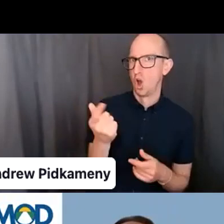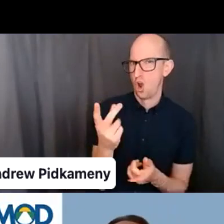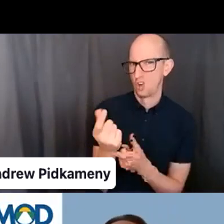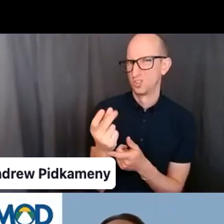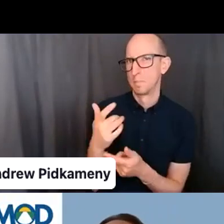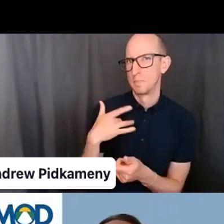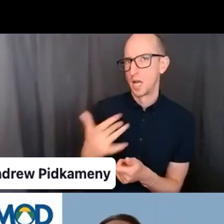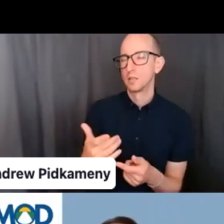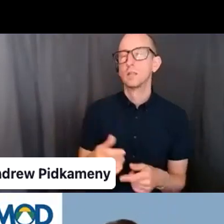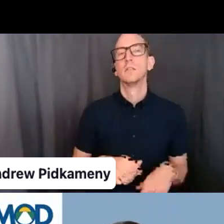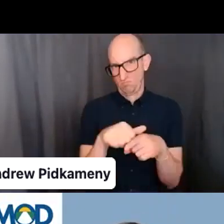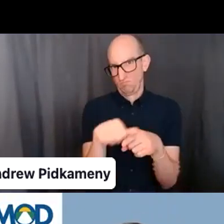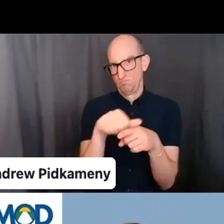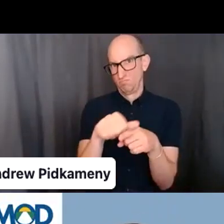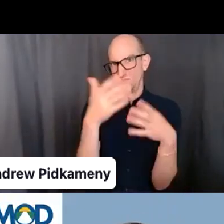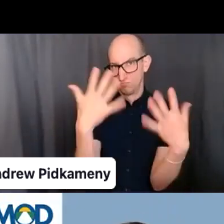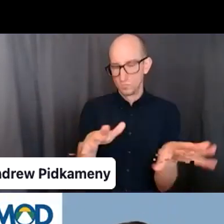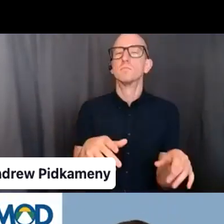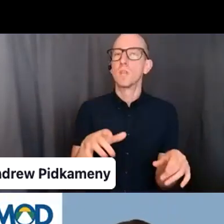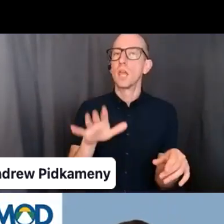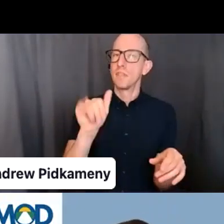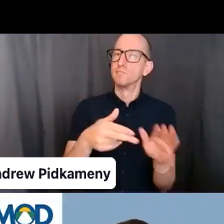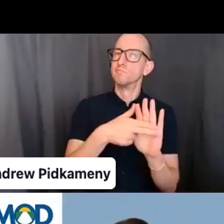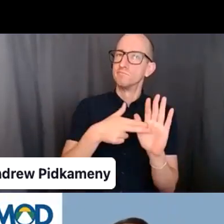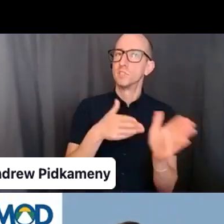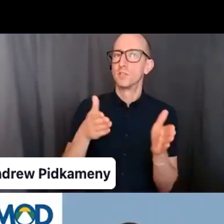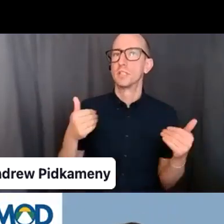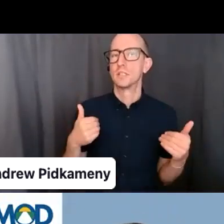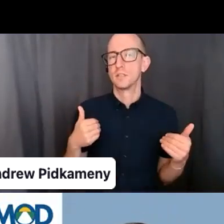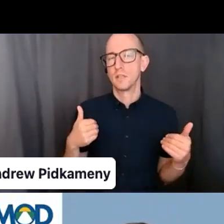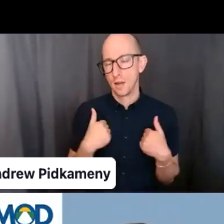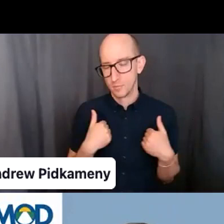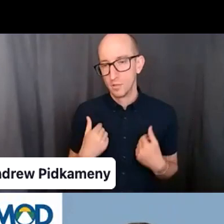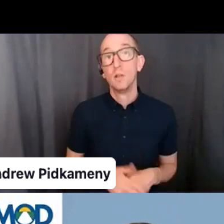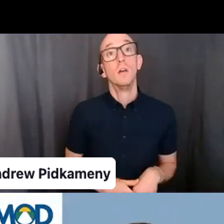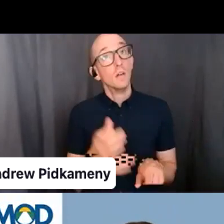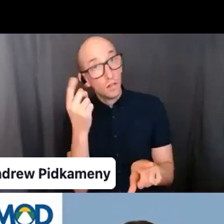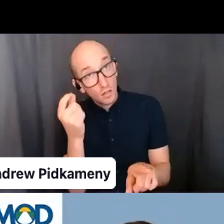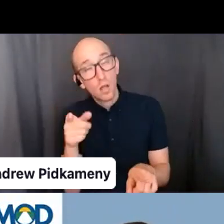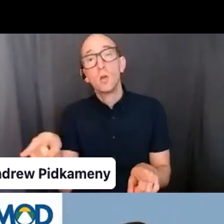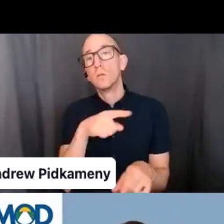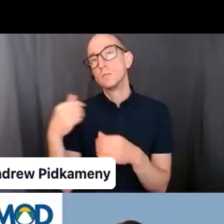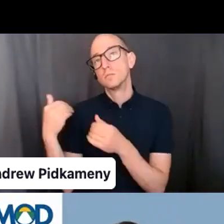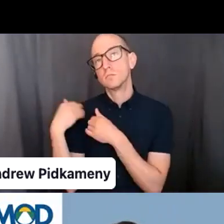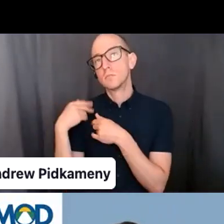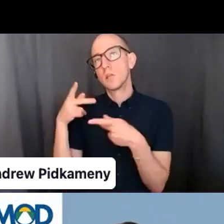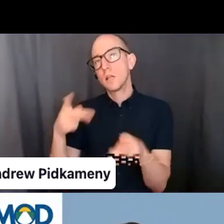have obligations to allow service dogs in training and miniature service